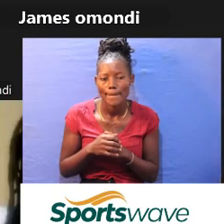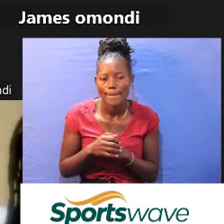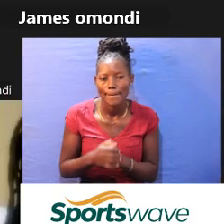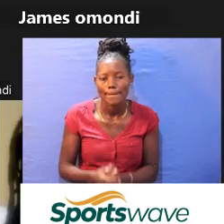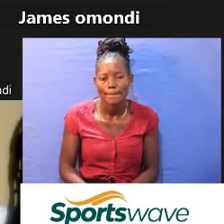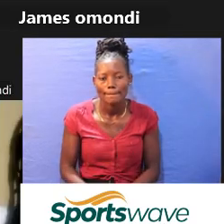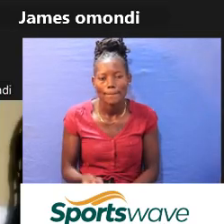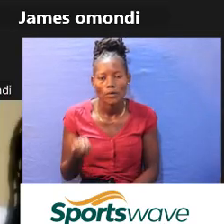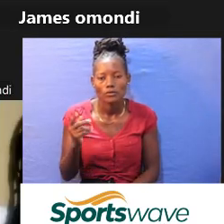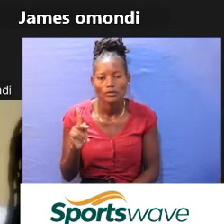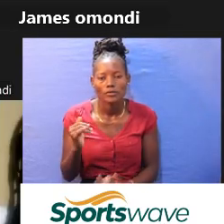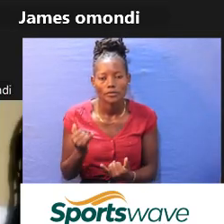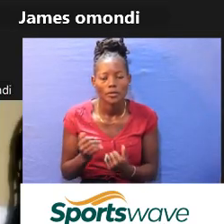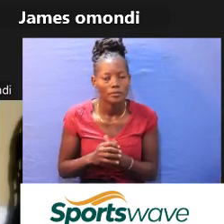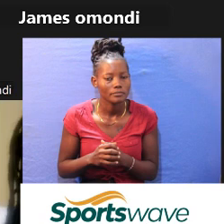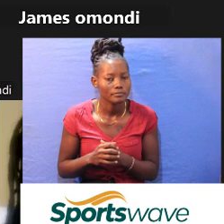Okay. Now,